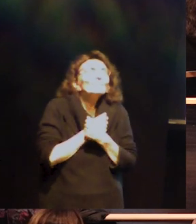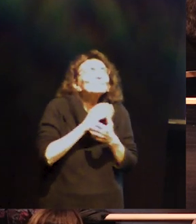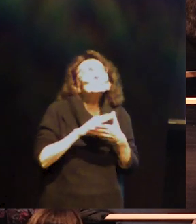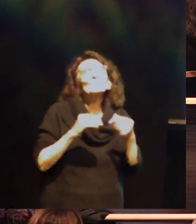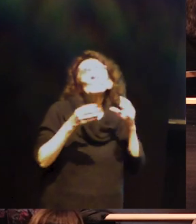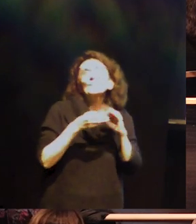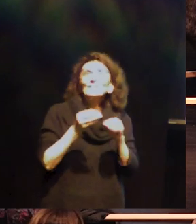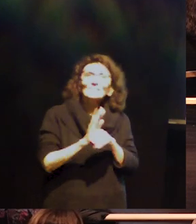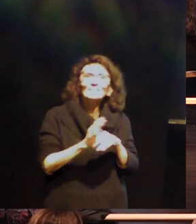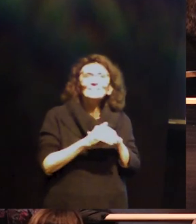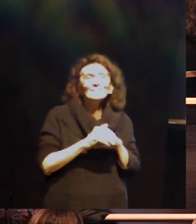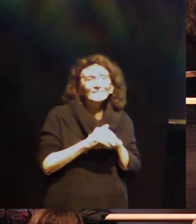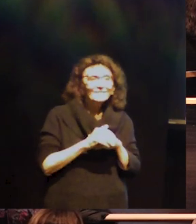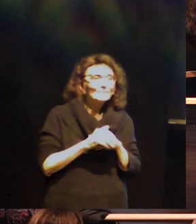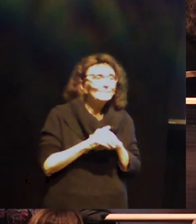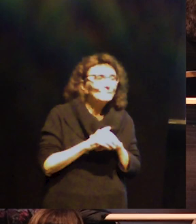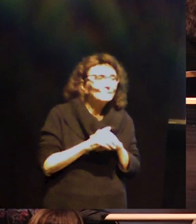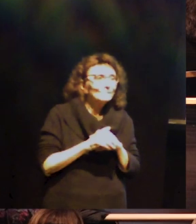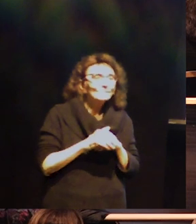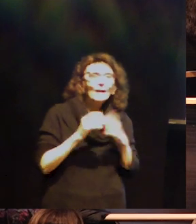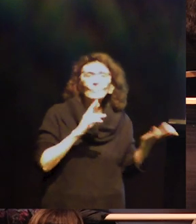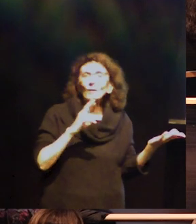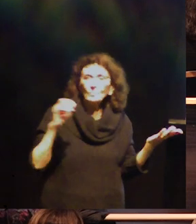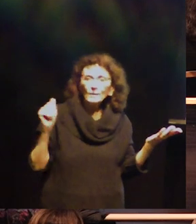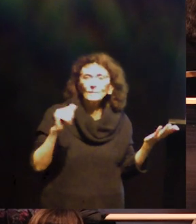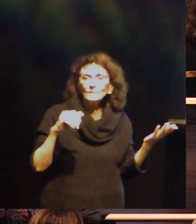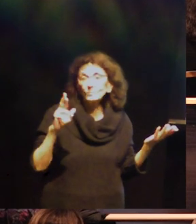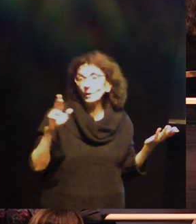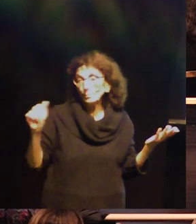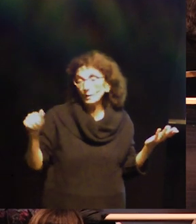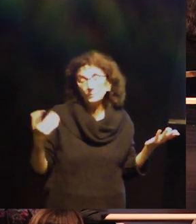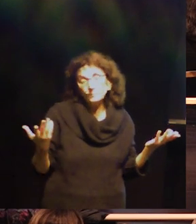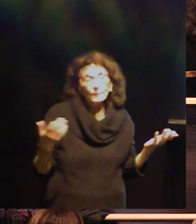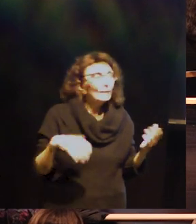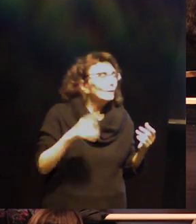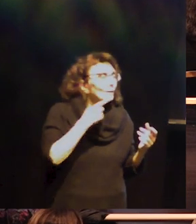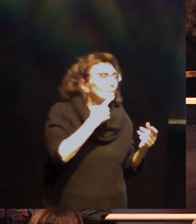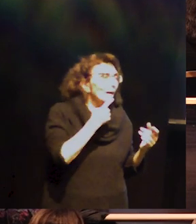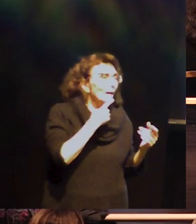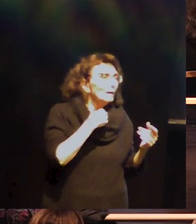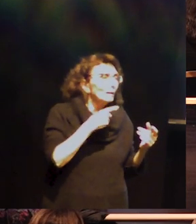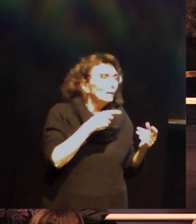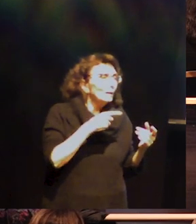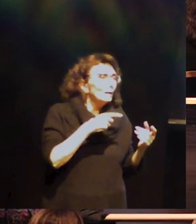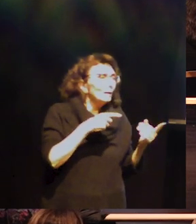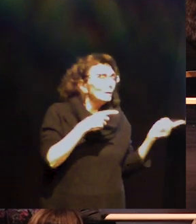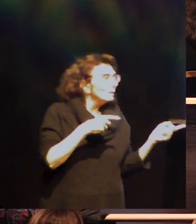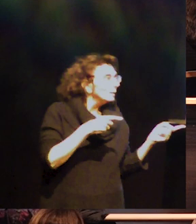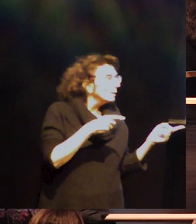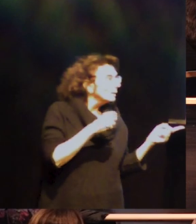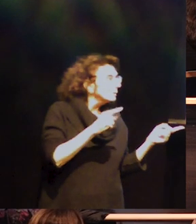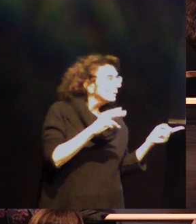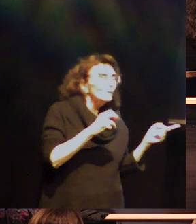Mm. And it is at Real Abilities. He, and I said, Isaac, he, he definitely distributes lots of love stories, because that's